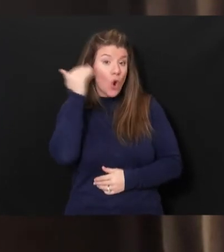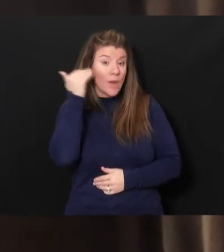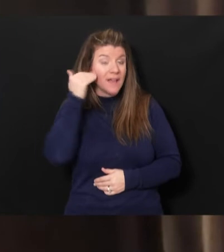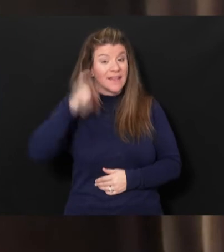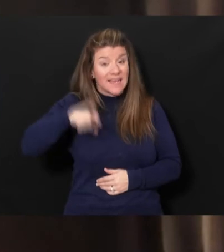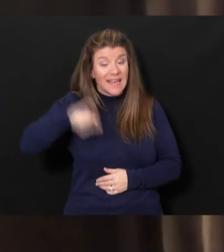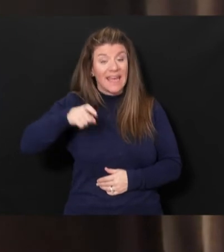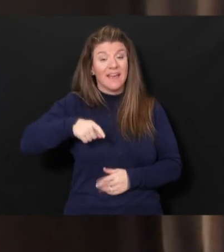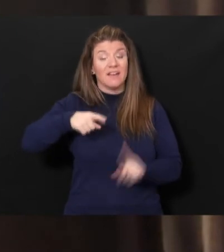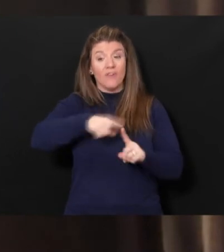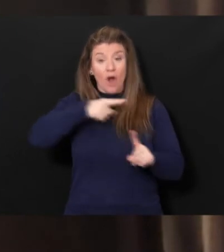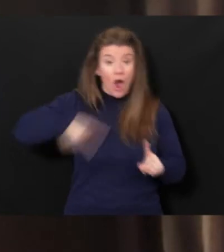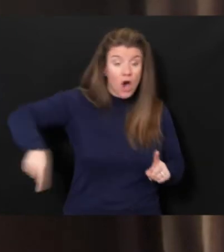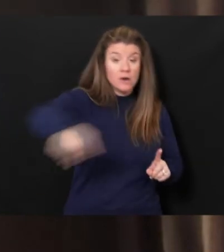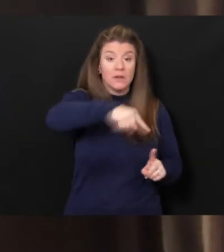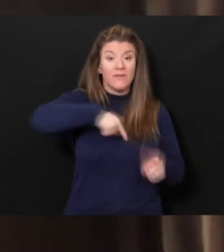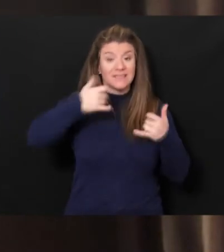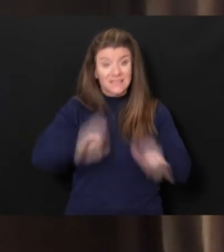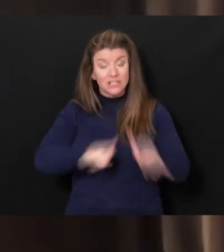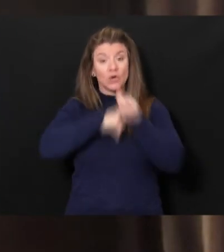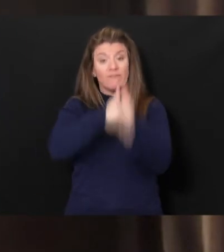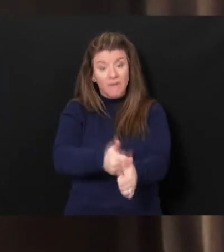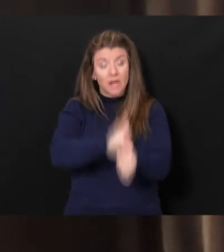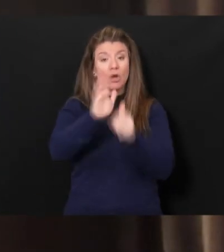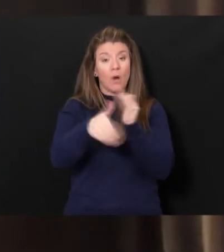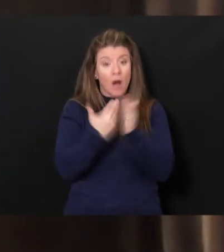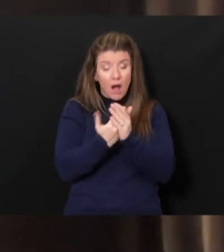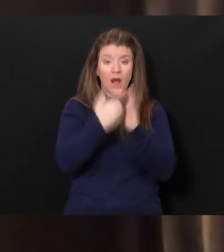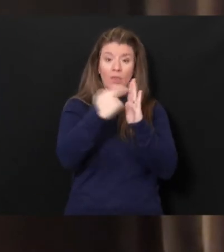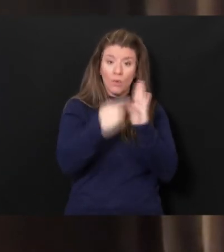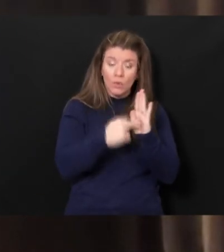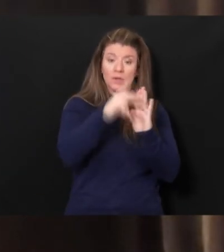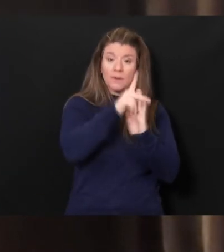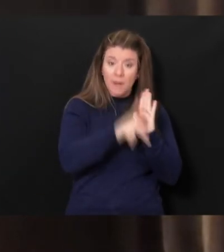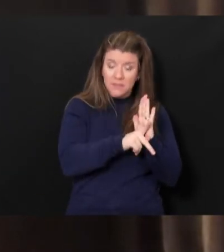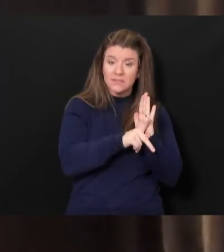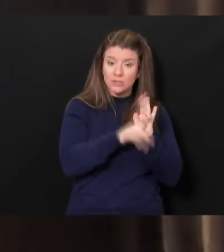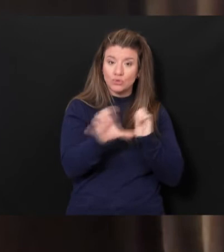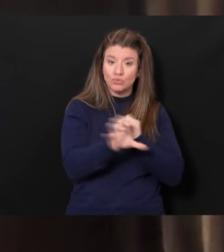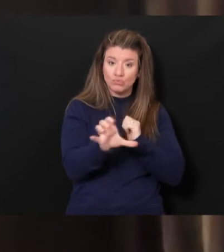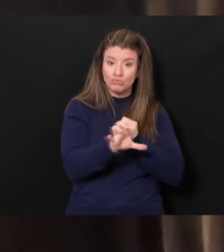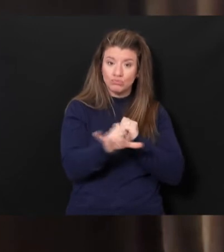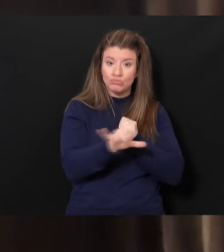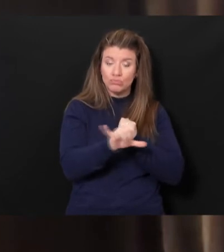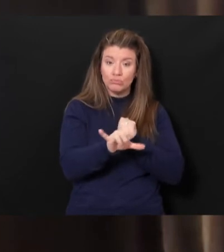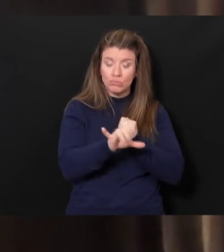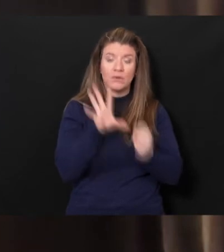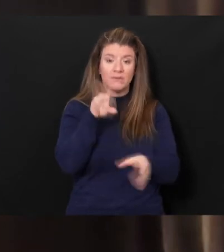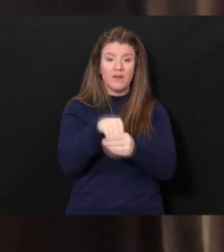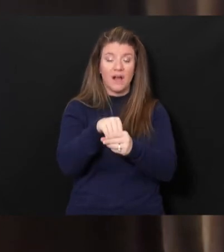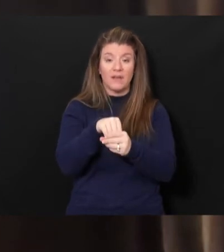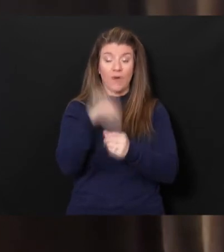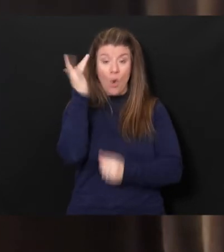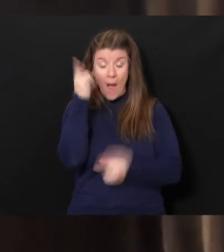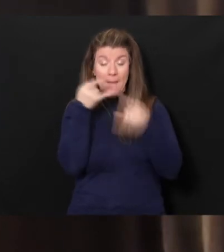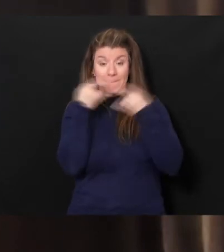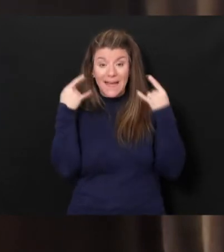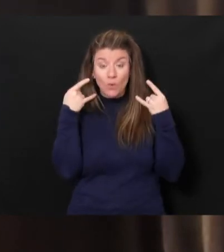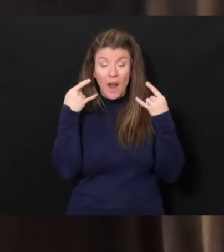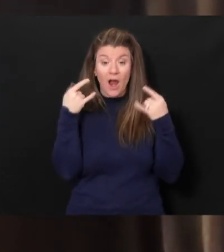West Virginian to follow all of the other parts of our strategies that has helped us get here, because mask wearing